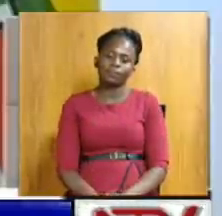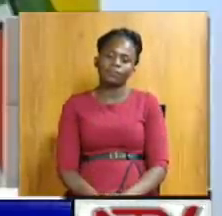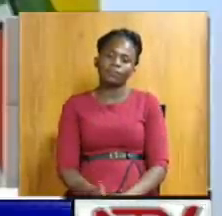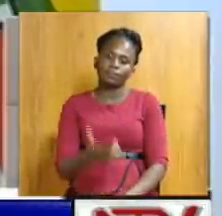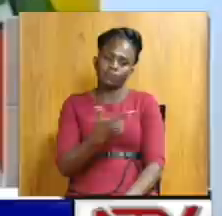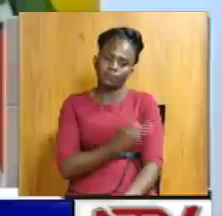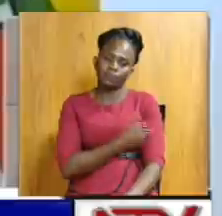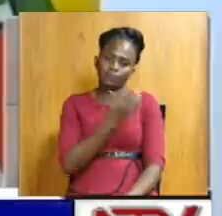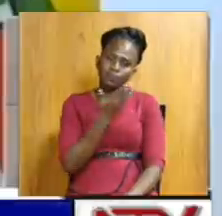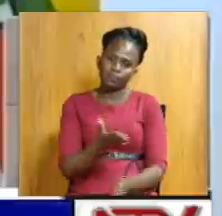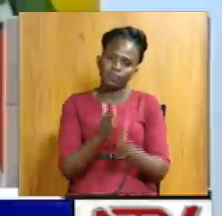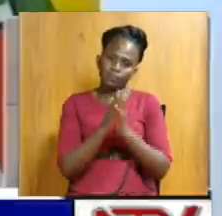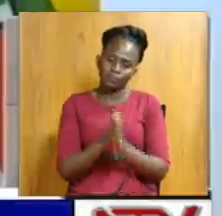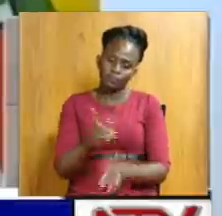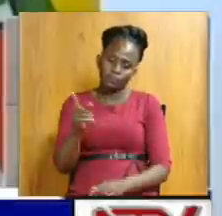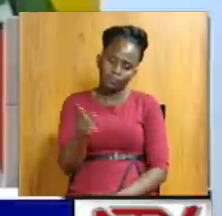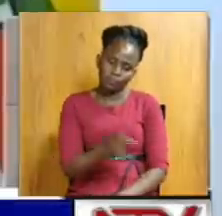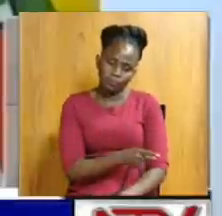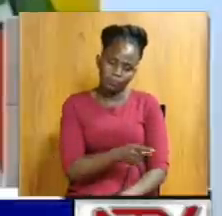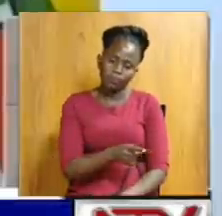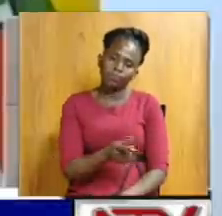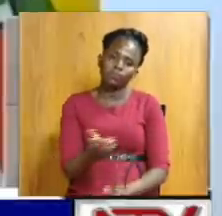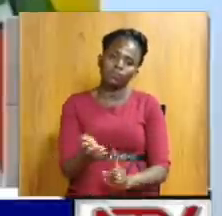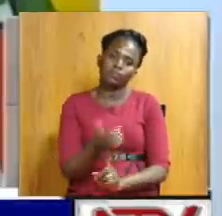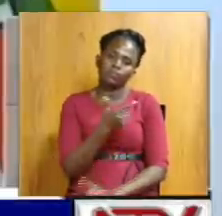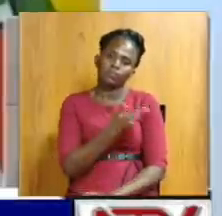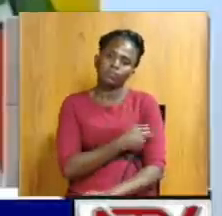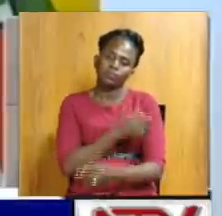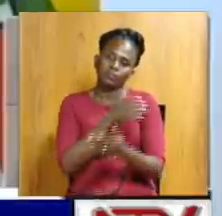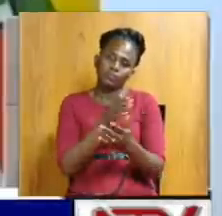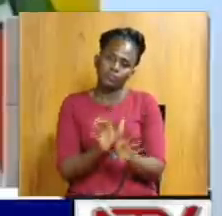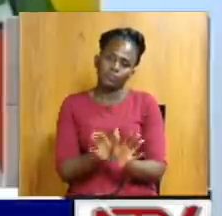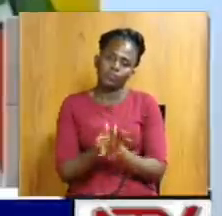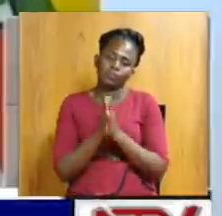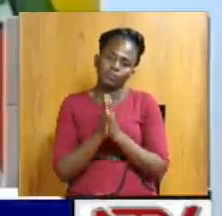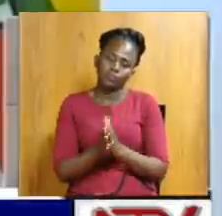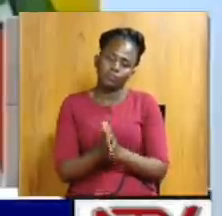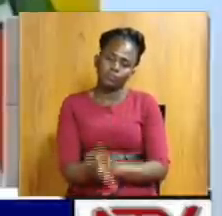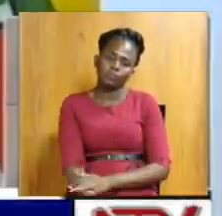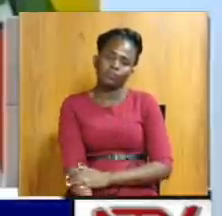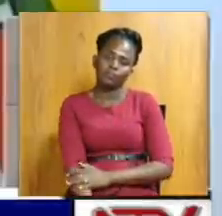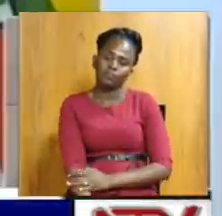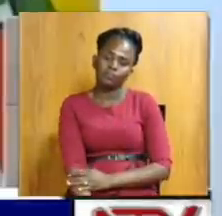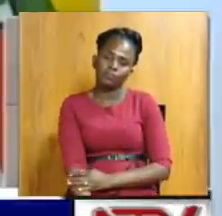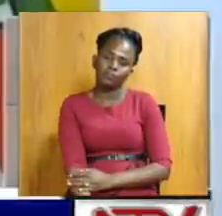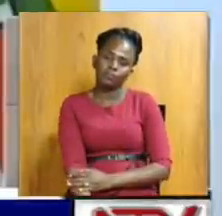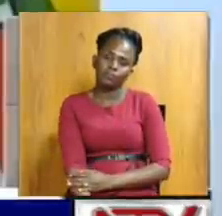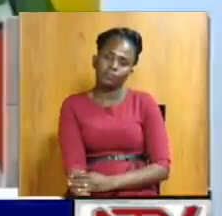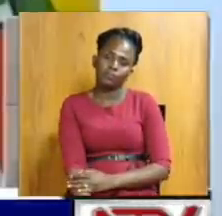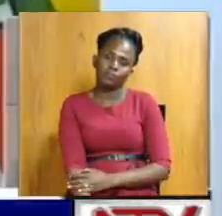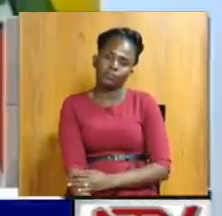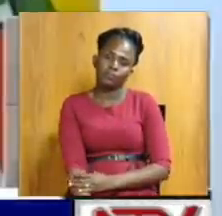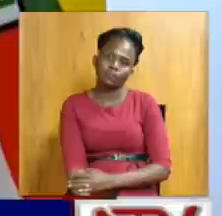Kila mmoja anatakiwa aende apate sindano ya kuzuia ugonjwa huu.